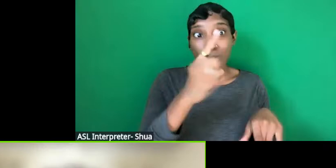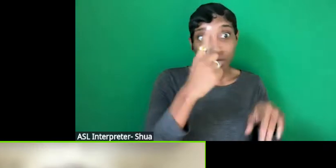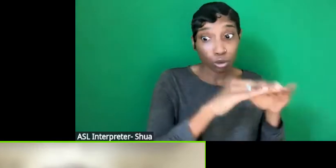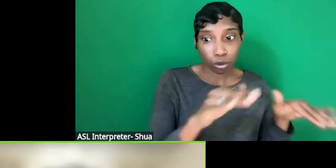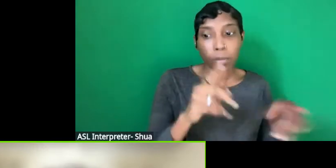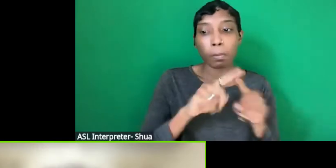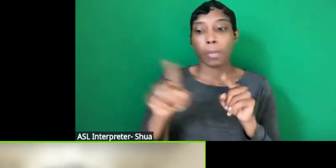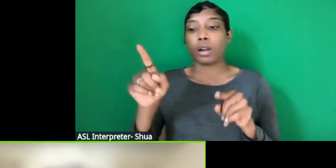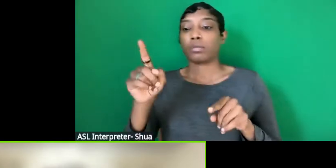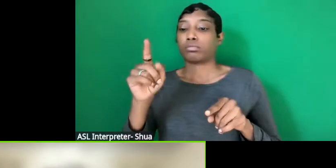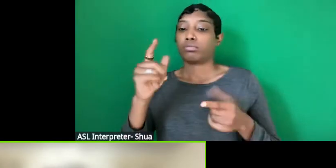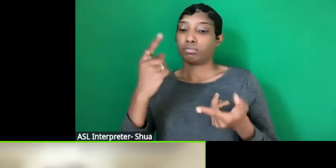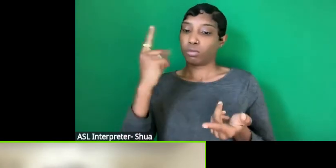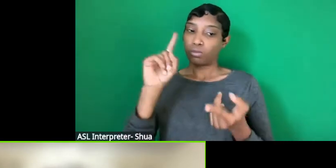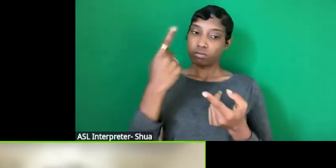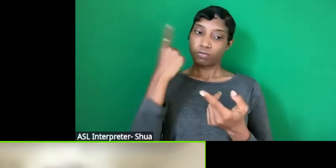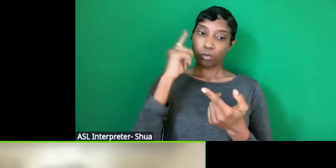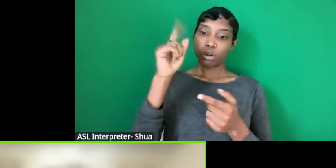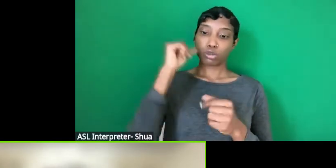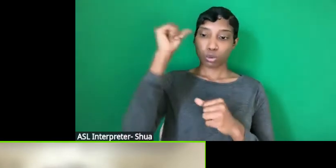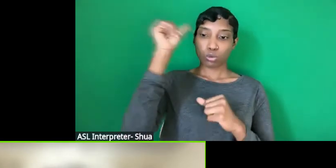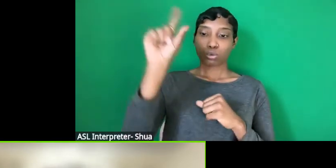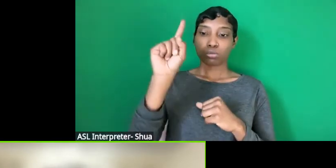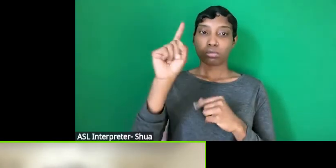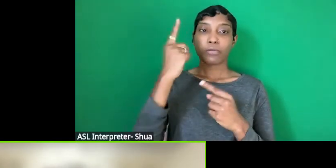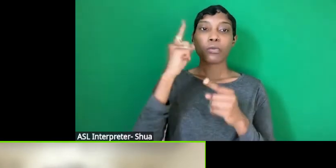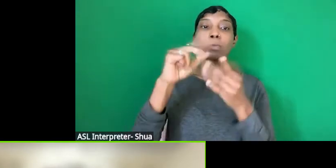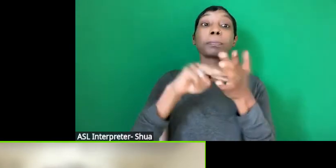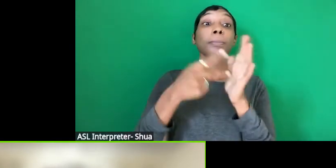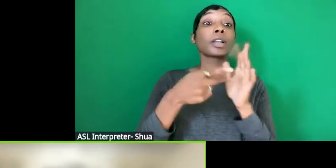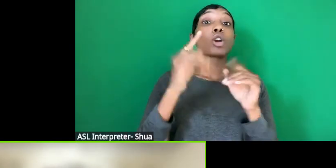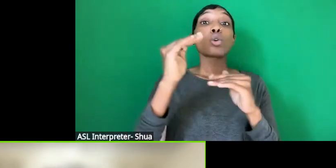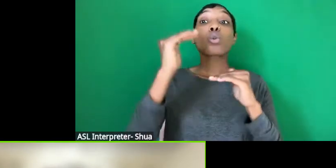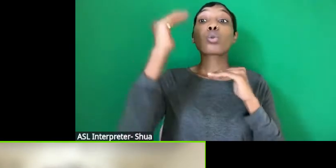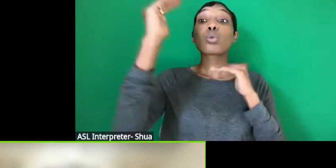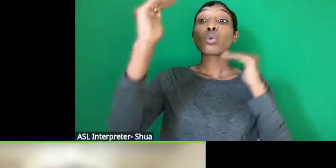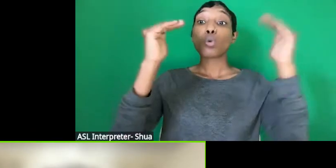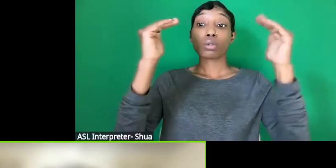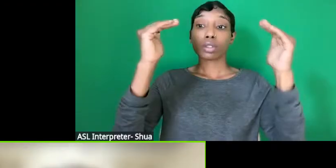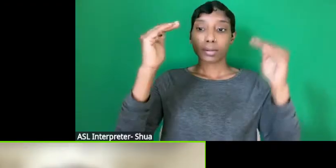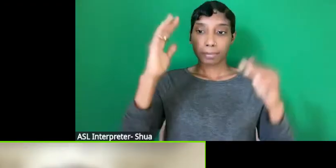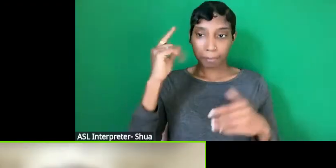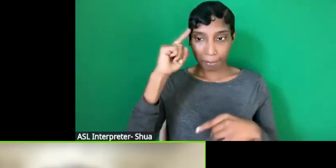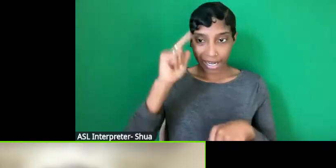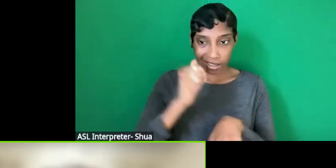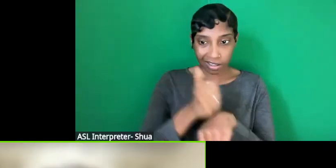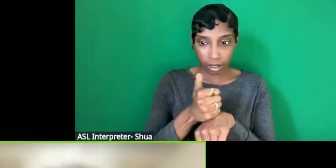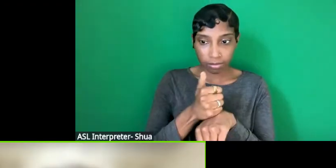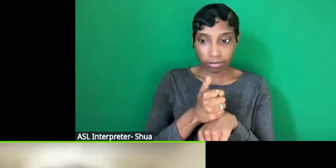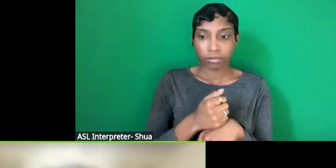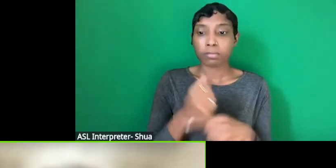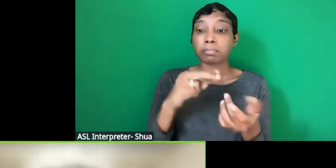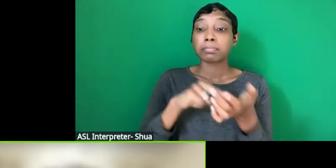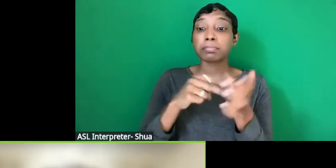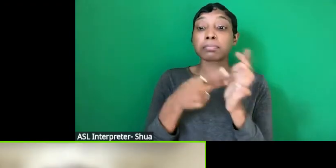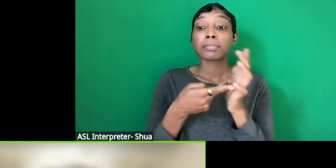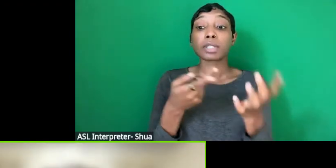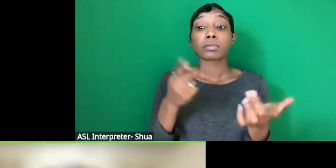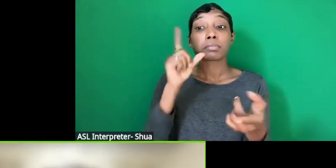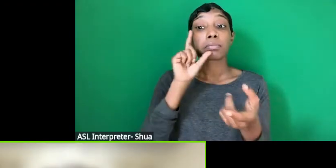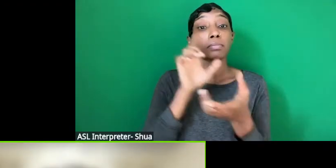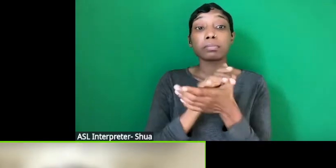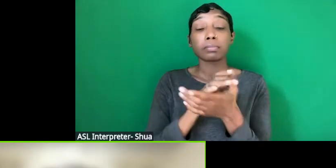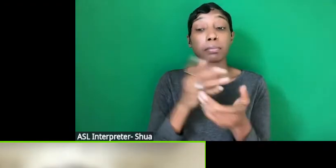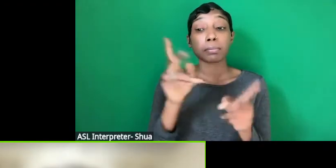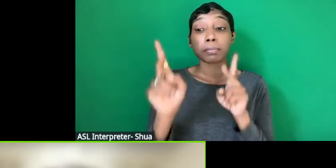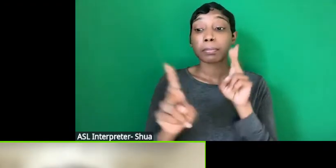mindset. Today we are going to be talking about growth mindset, which is the belief that